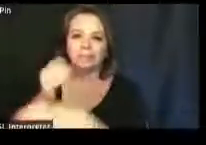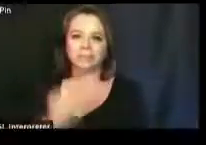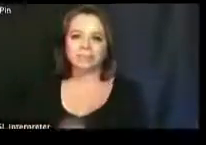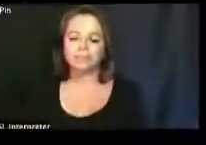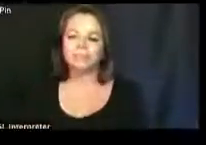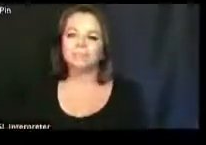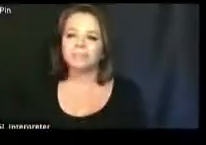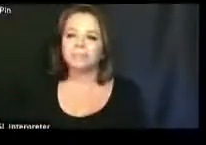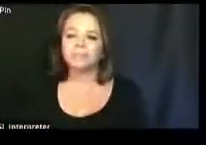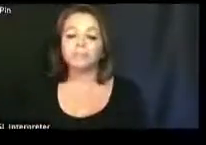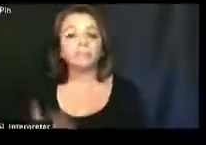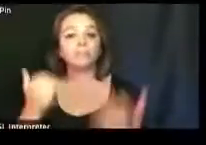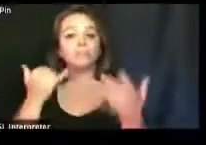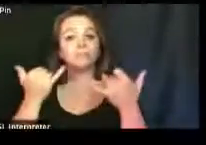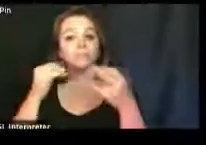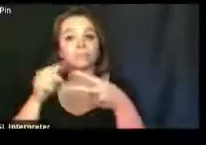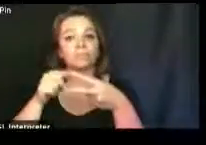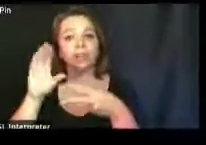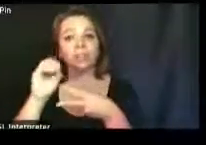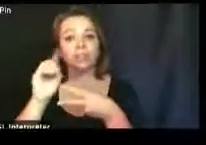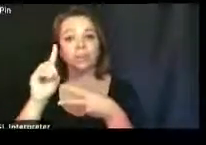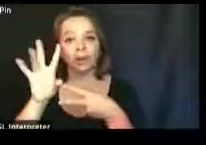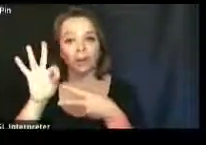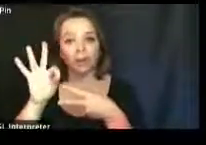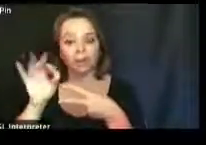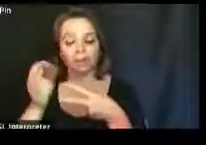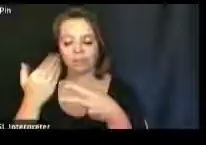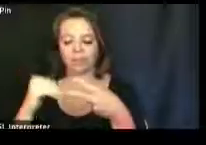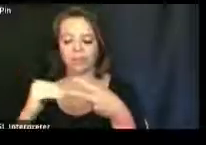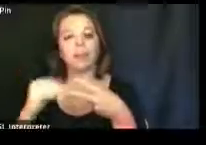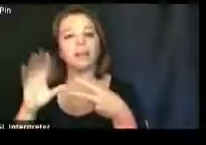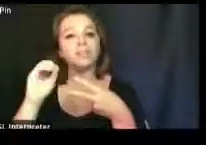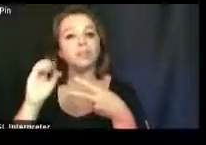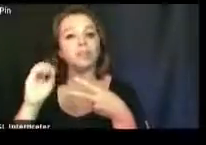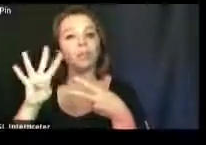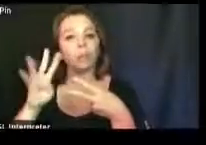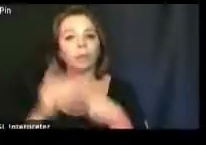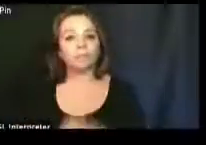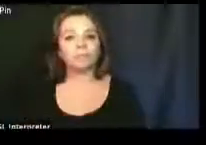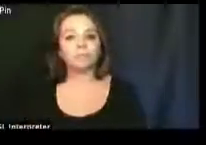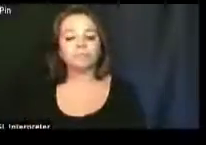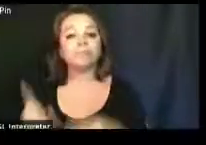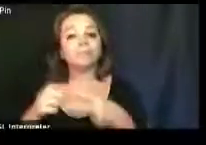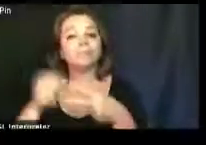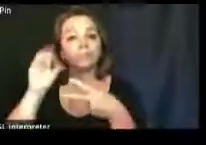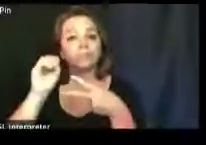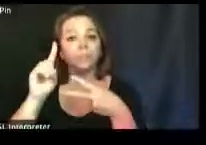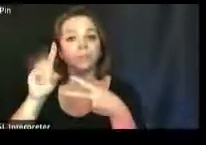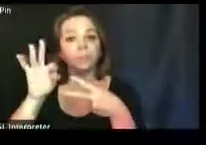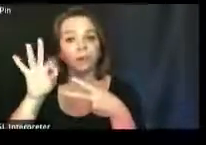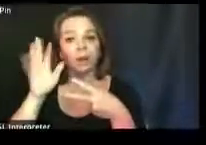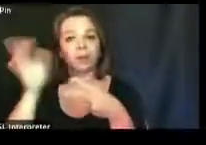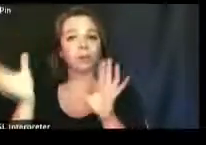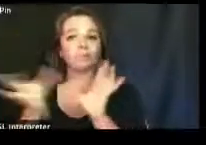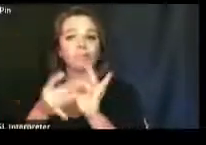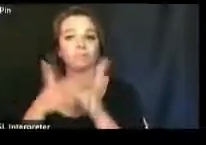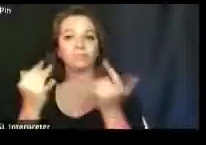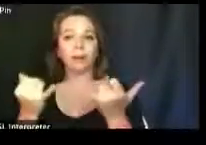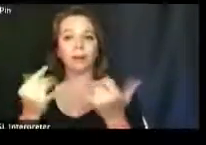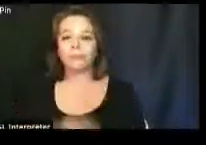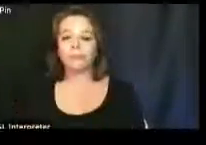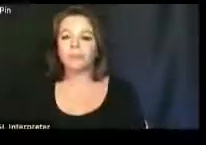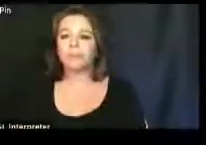Right now we have 019, and up next we will have 004. 019, I will be promoting you now.